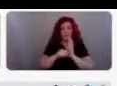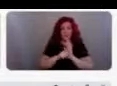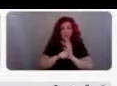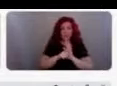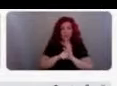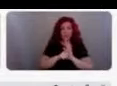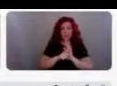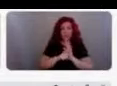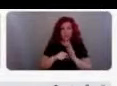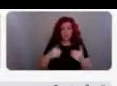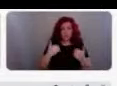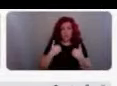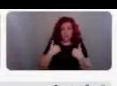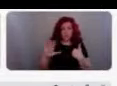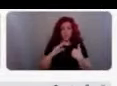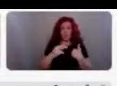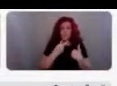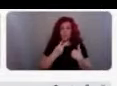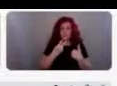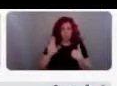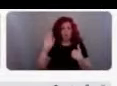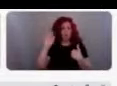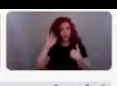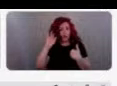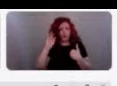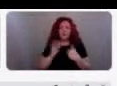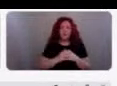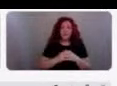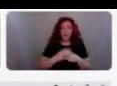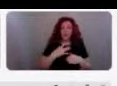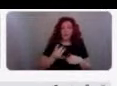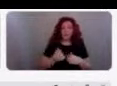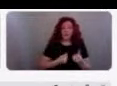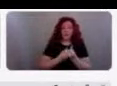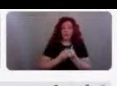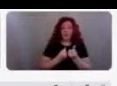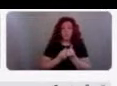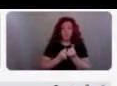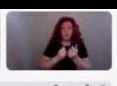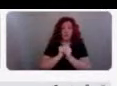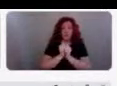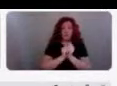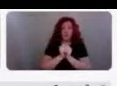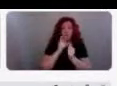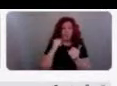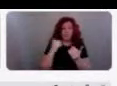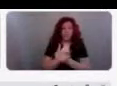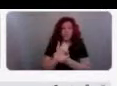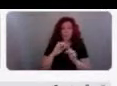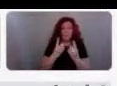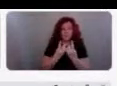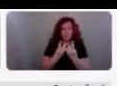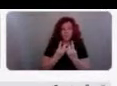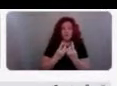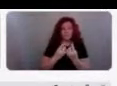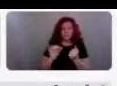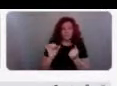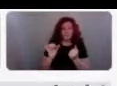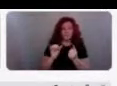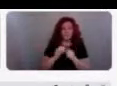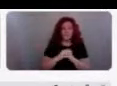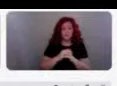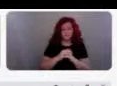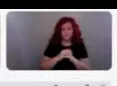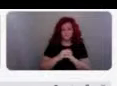have their voices here and i would like to support competitiveness in the new districts two and four